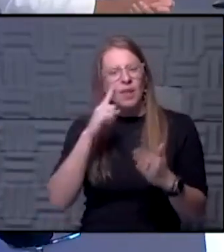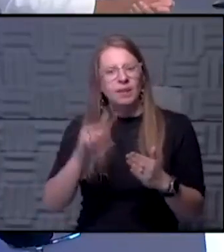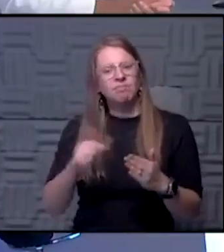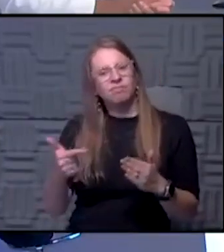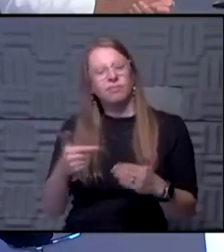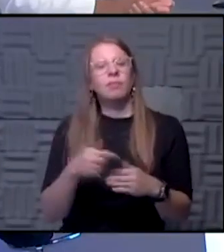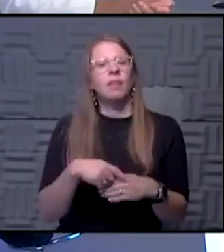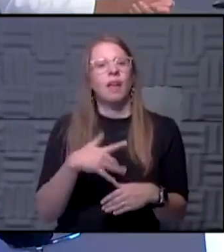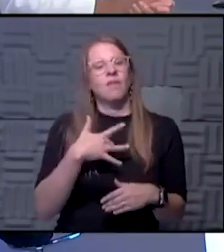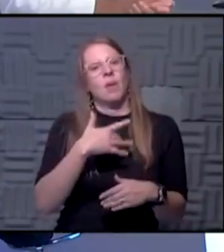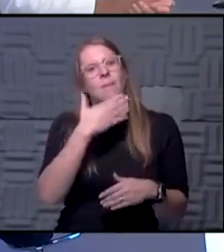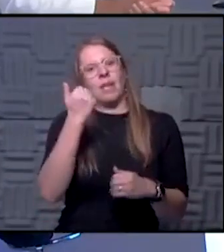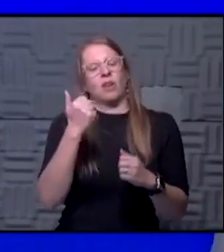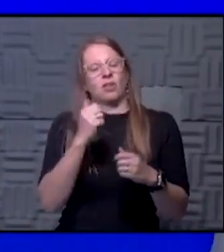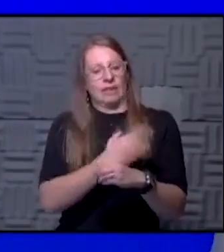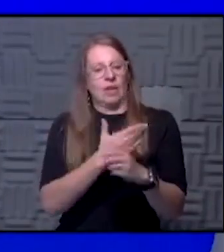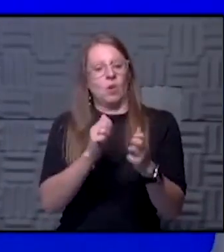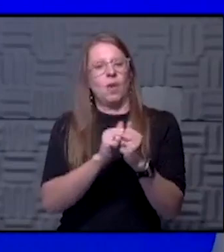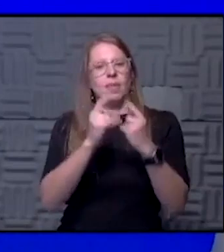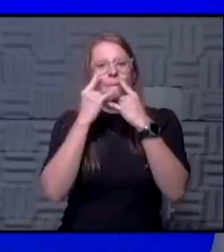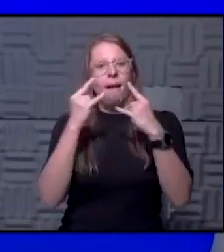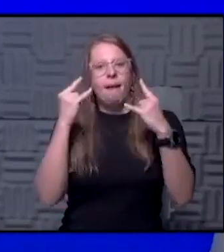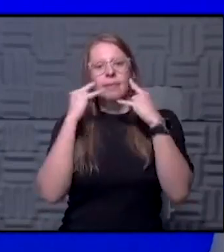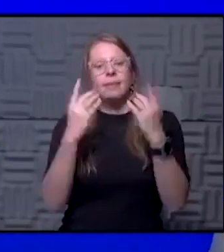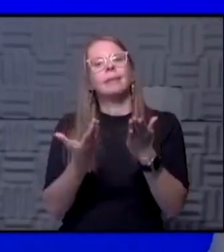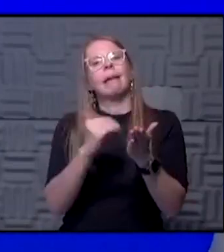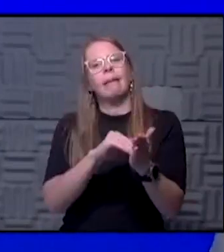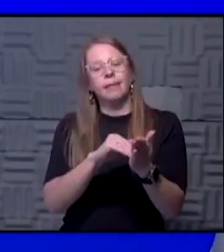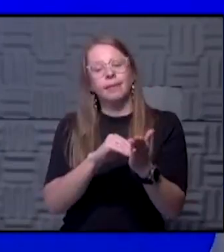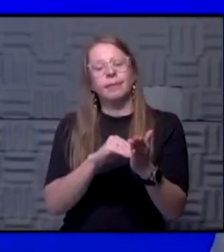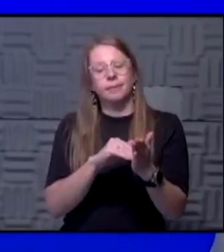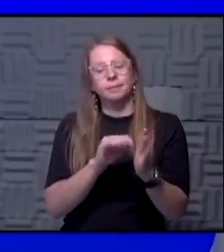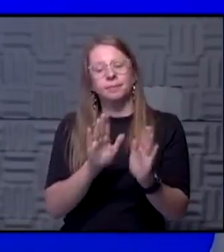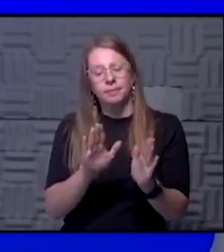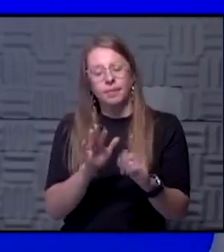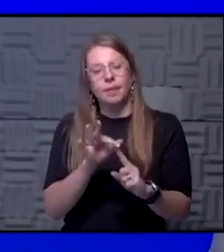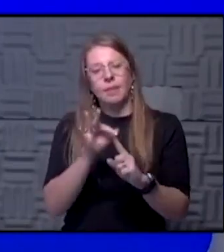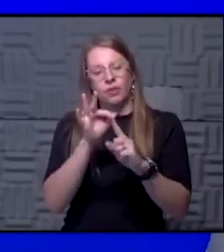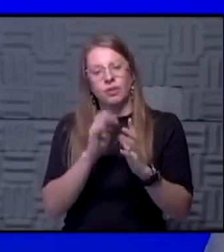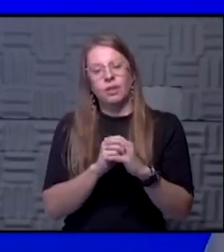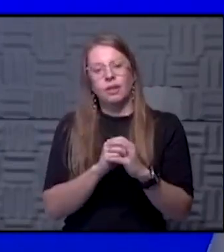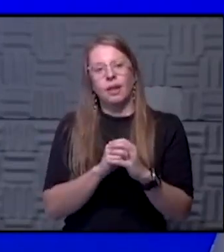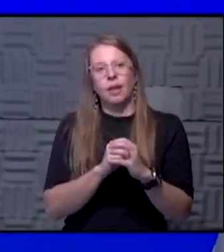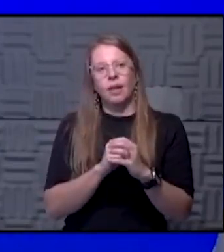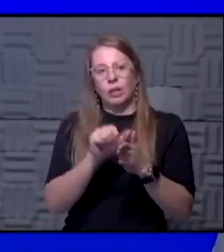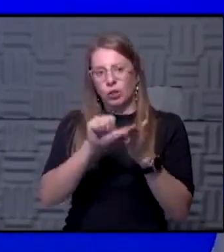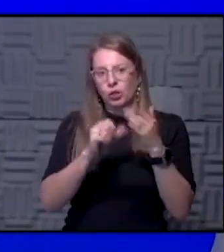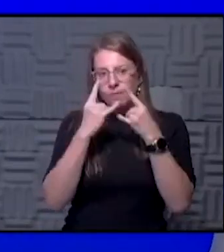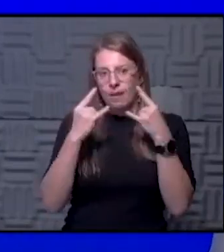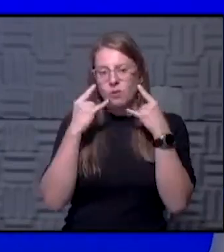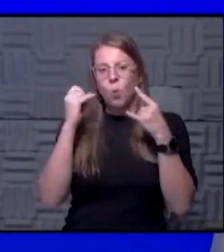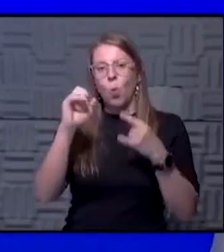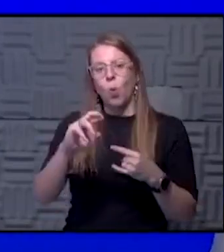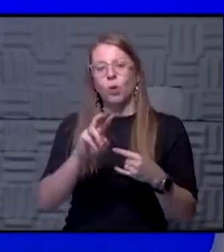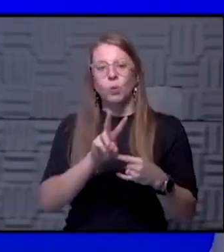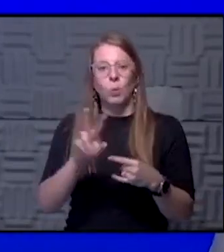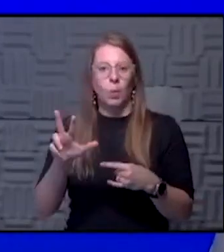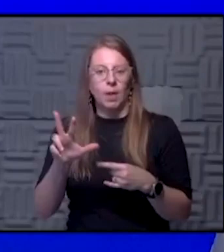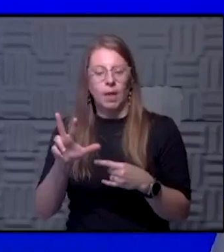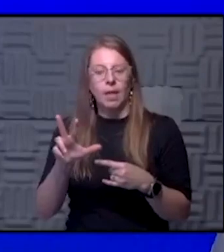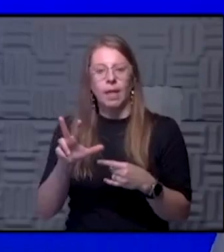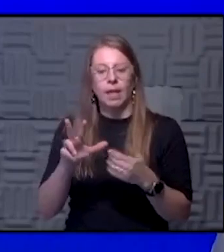feel better about singing with a mask on, especially, again, it's either a surgical mask or the 2 to